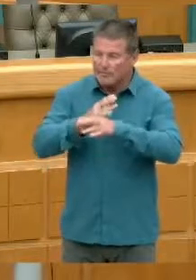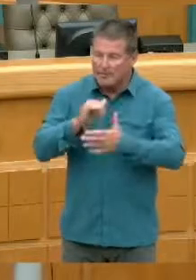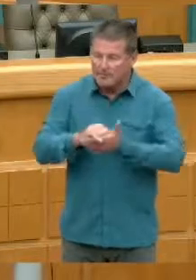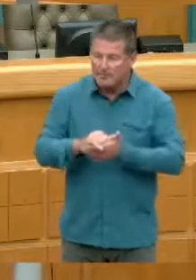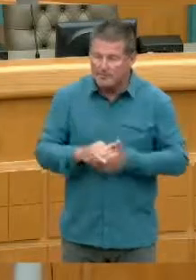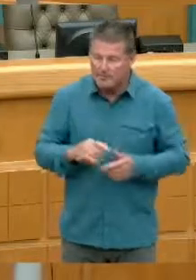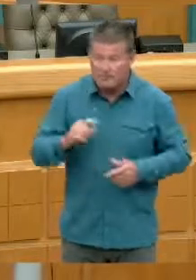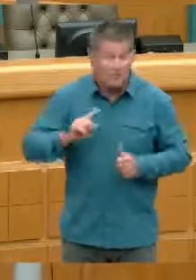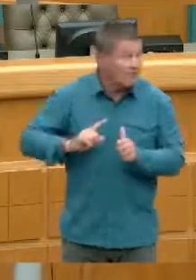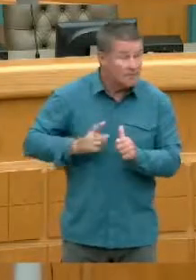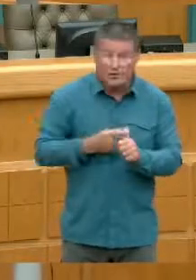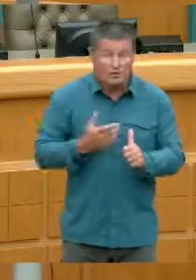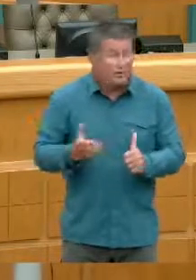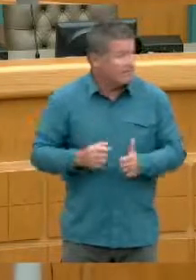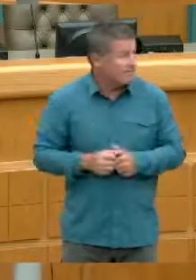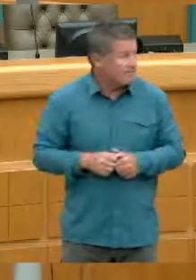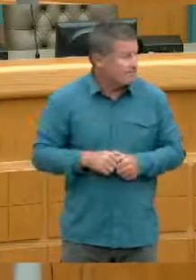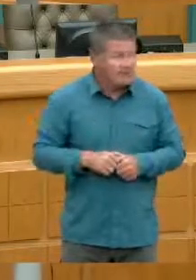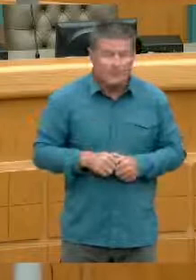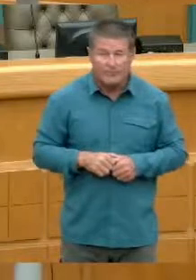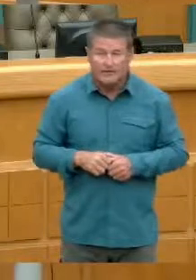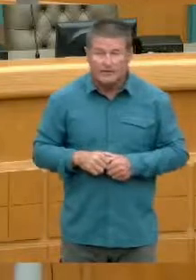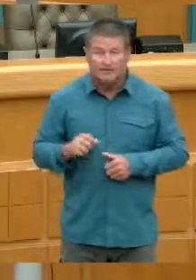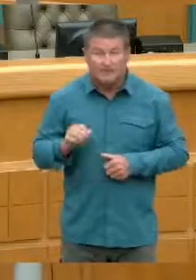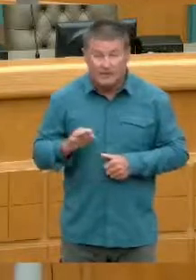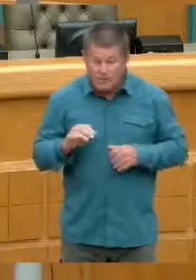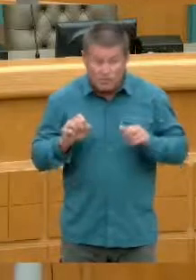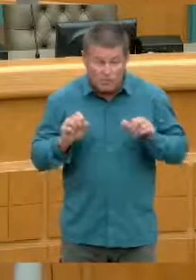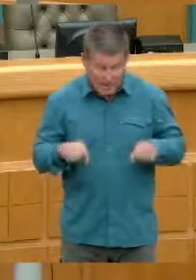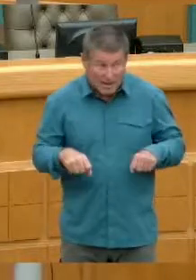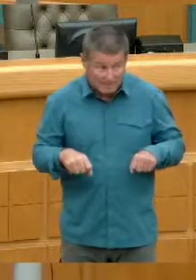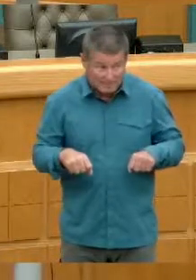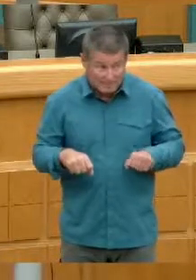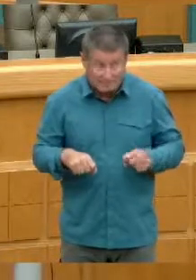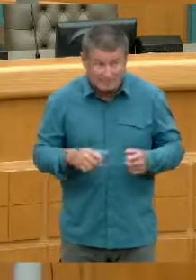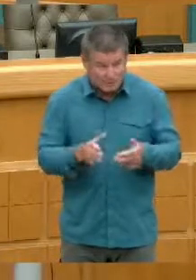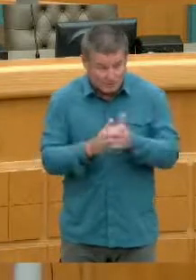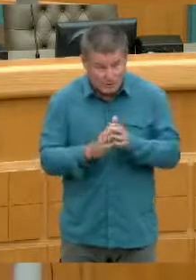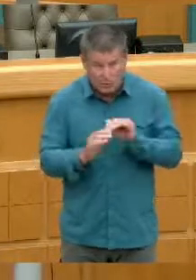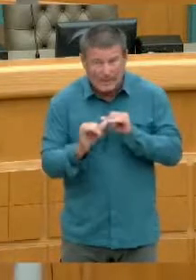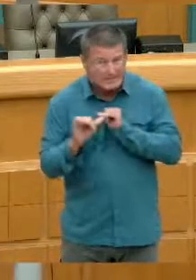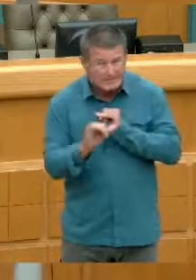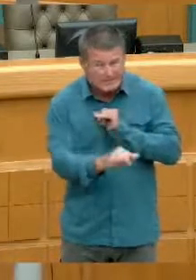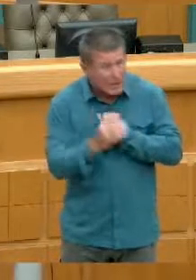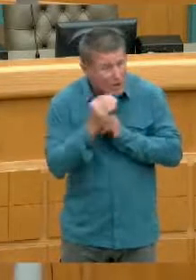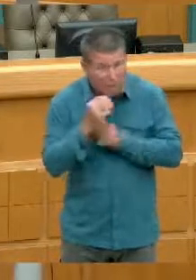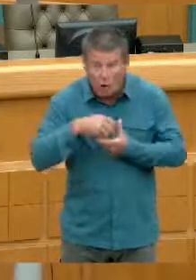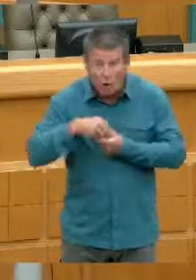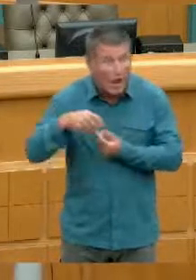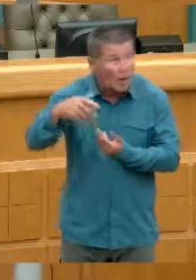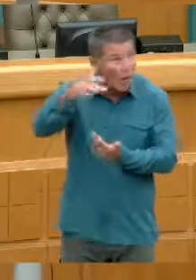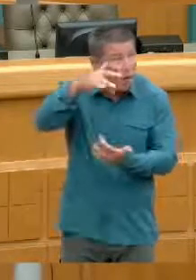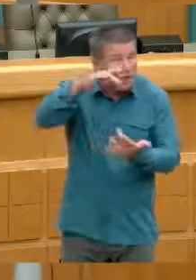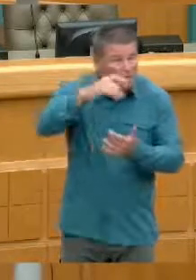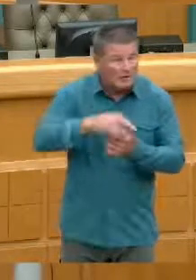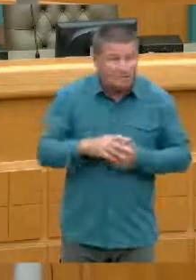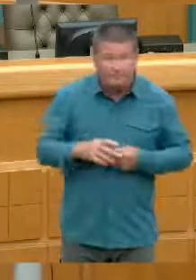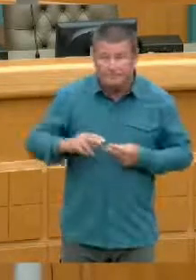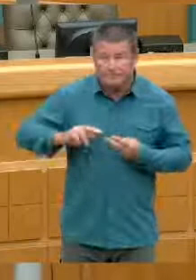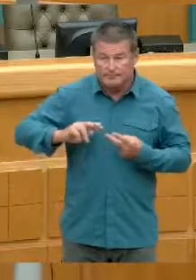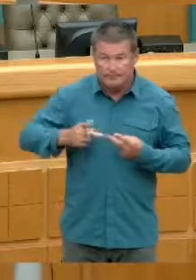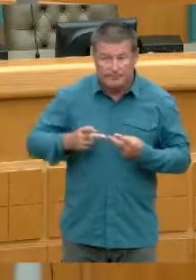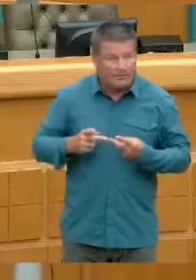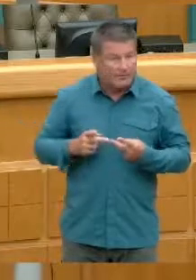the first thing is that we have a stay-at-home if you can request. The second is that there is